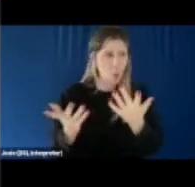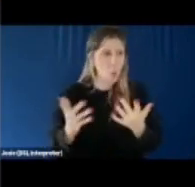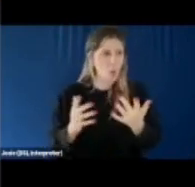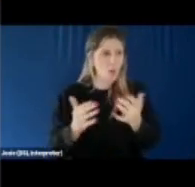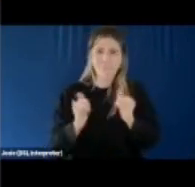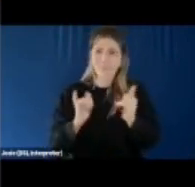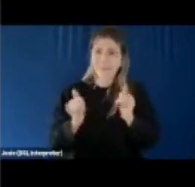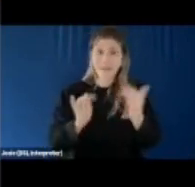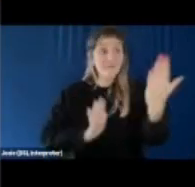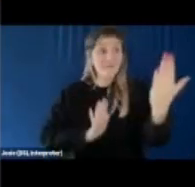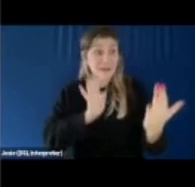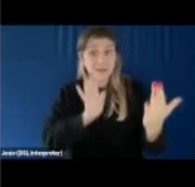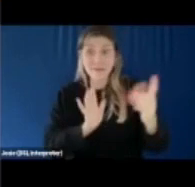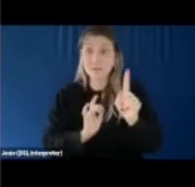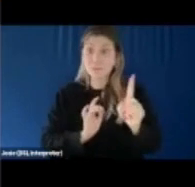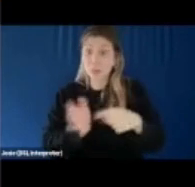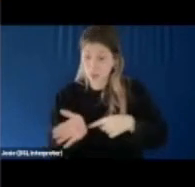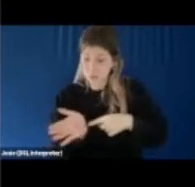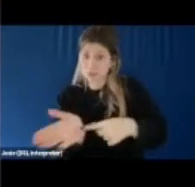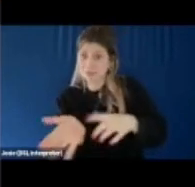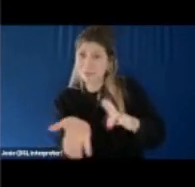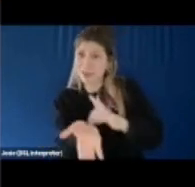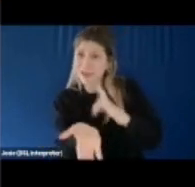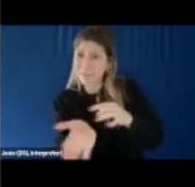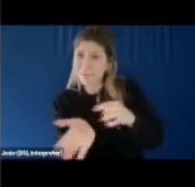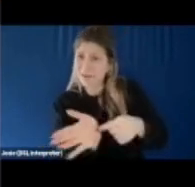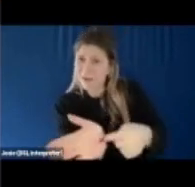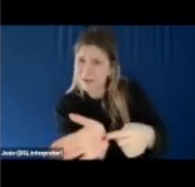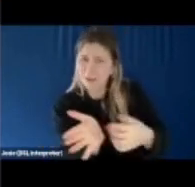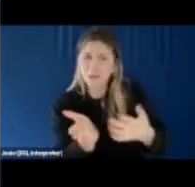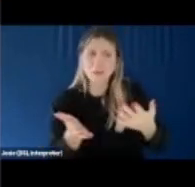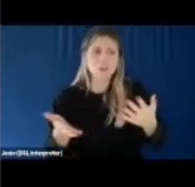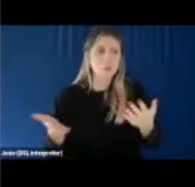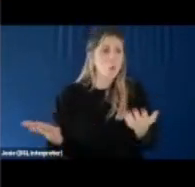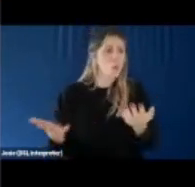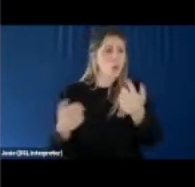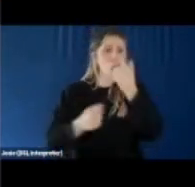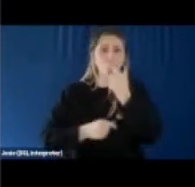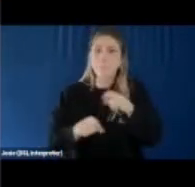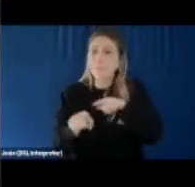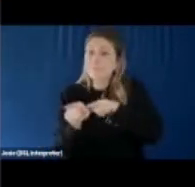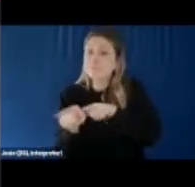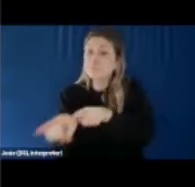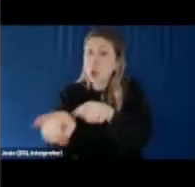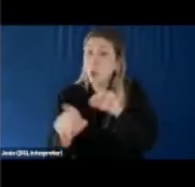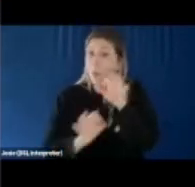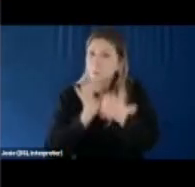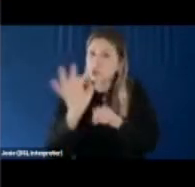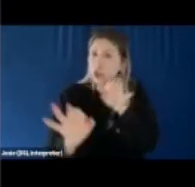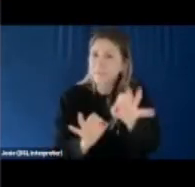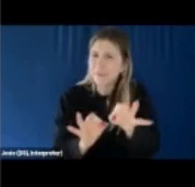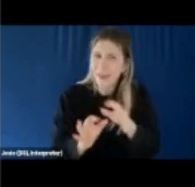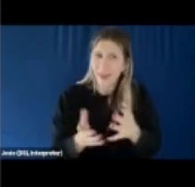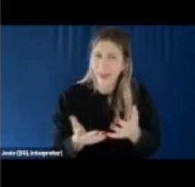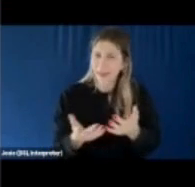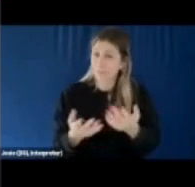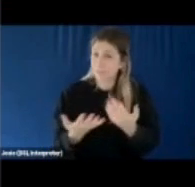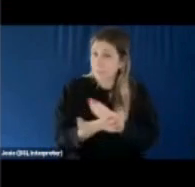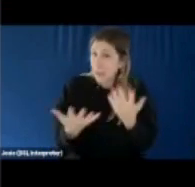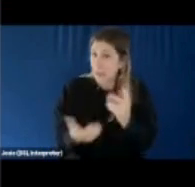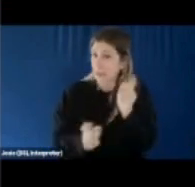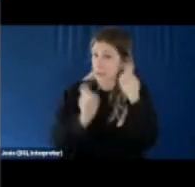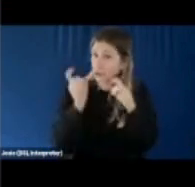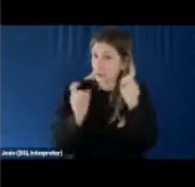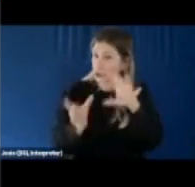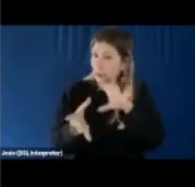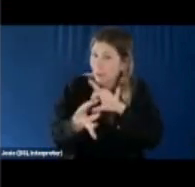directing people to survey stations or sending follow-up online surveys. What suggestions might you have for